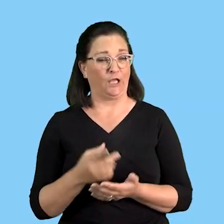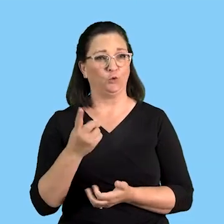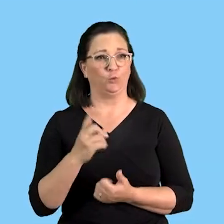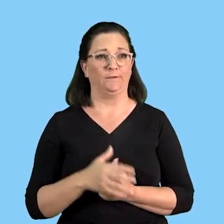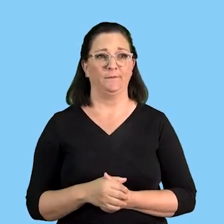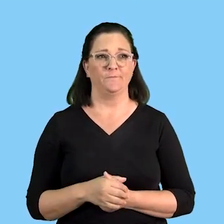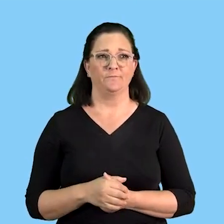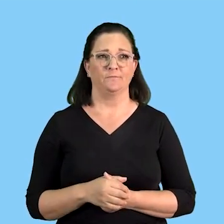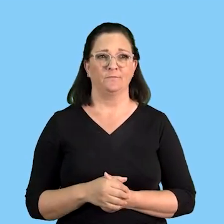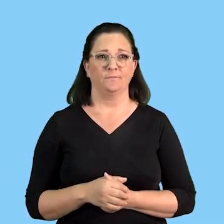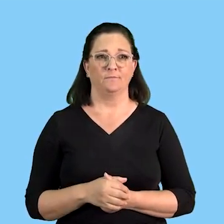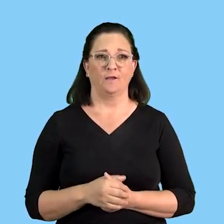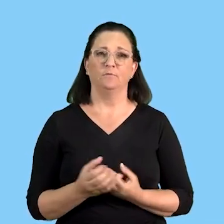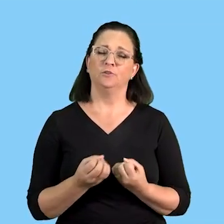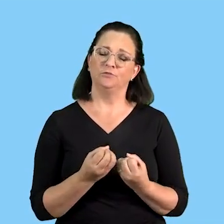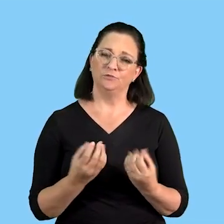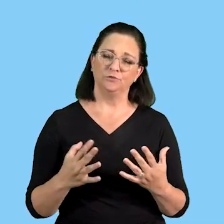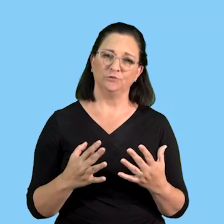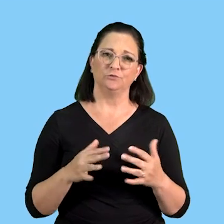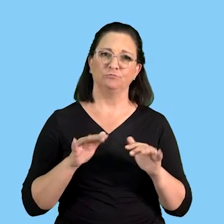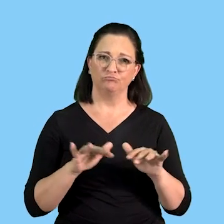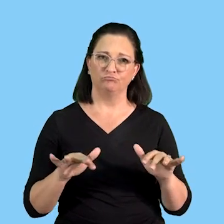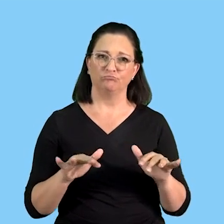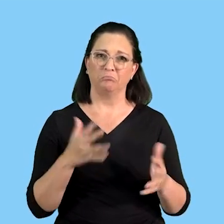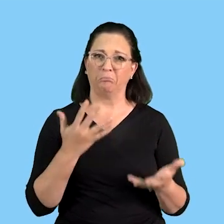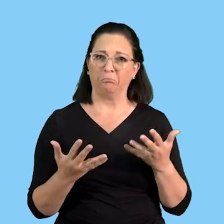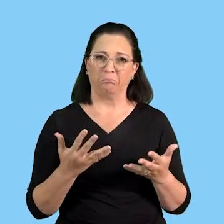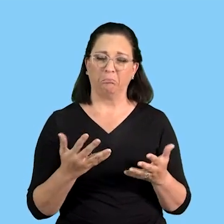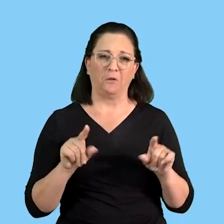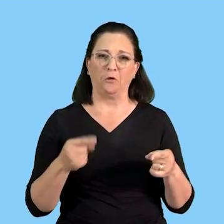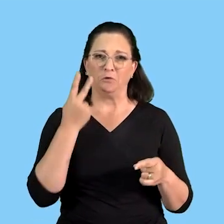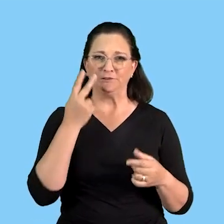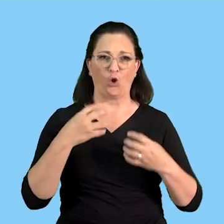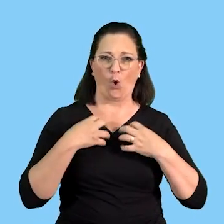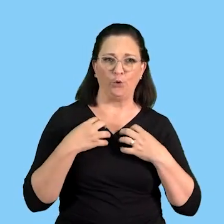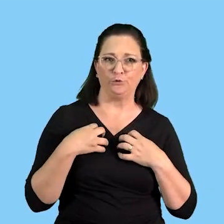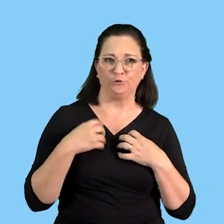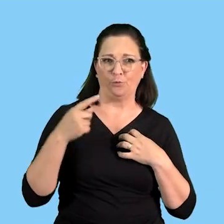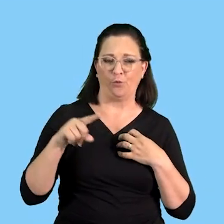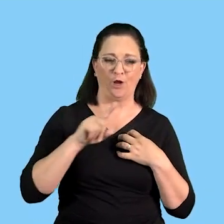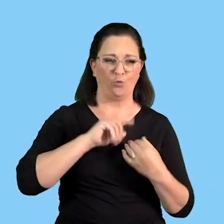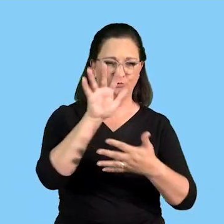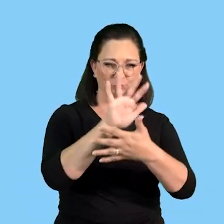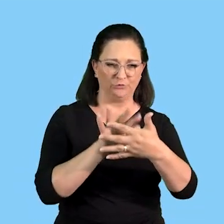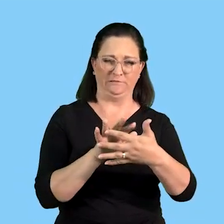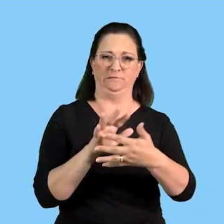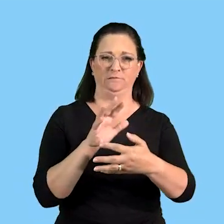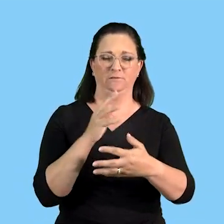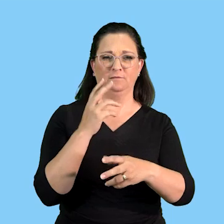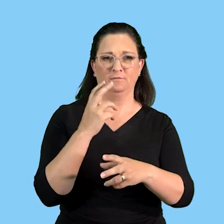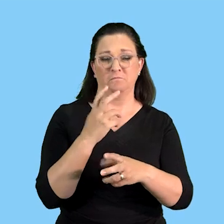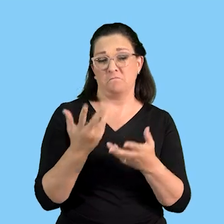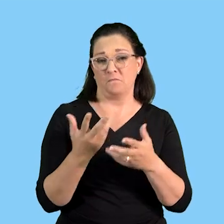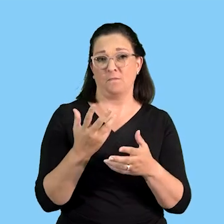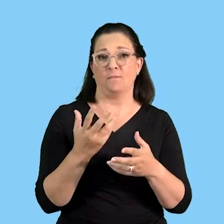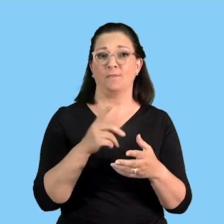recap. Many learners are unable, for instance, to identify the correct form of ownership from the scenario. So what is key?